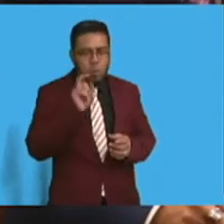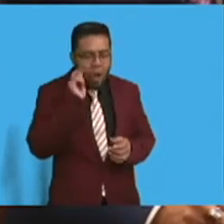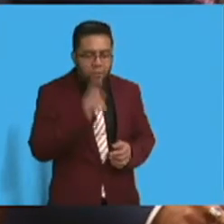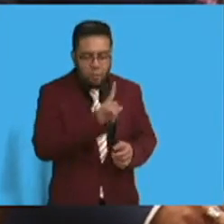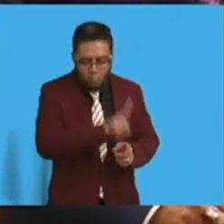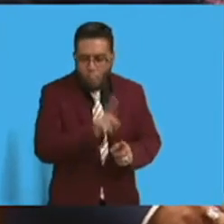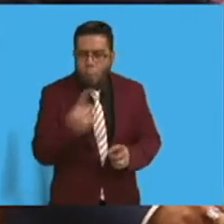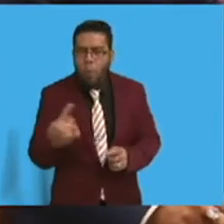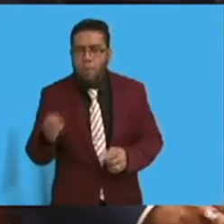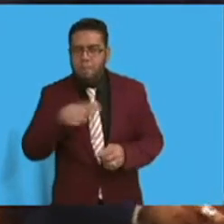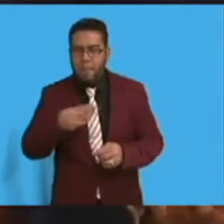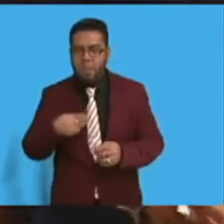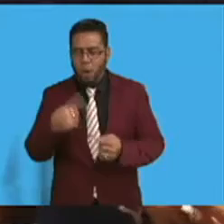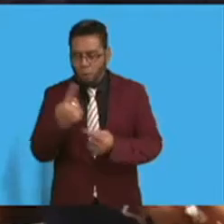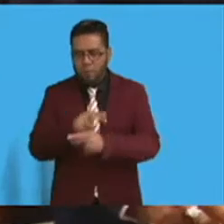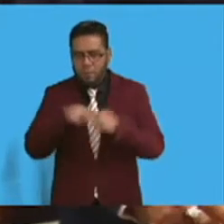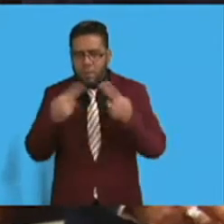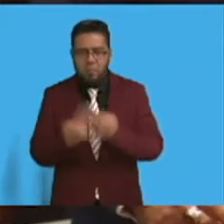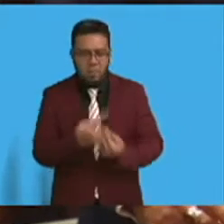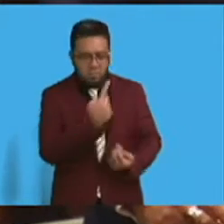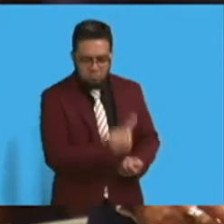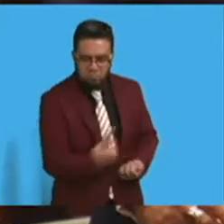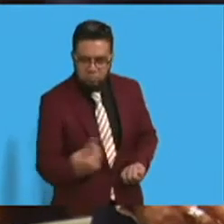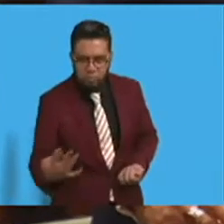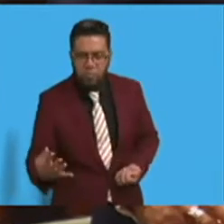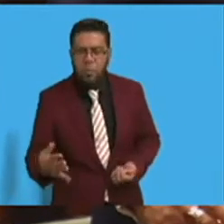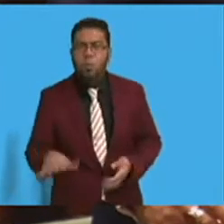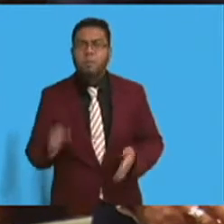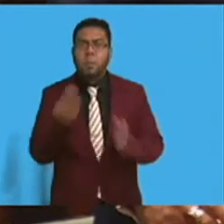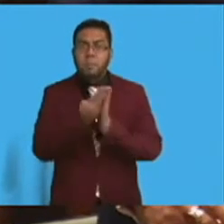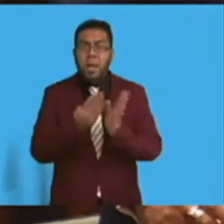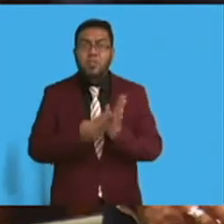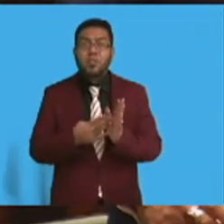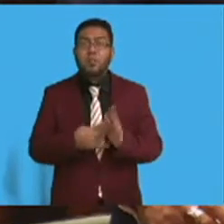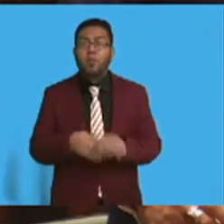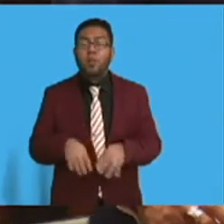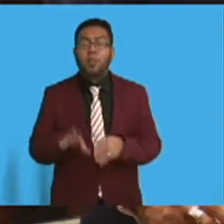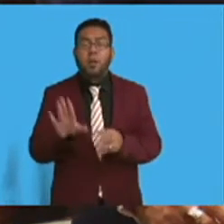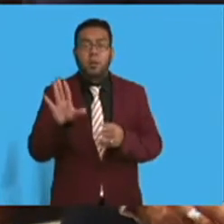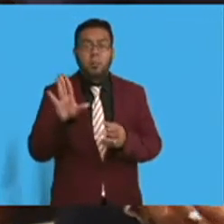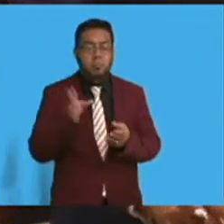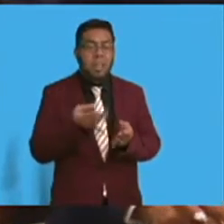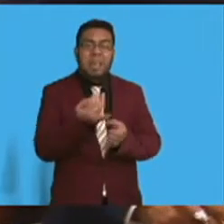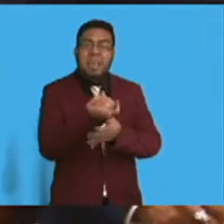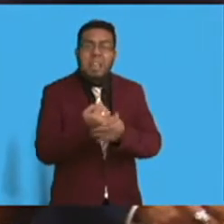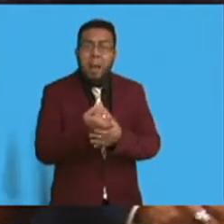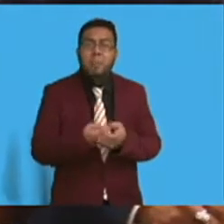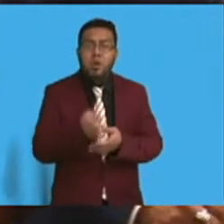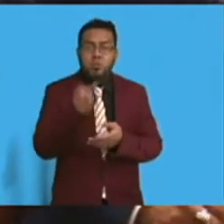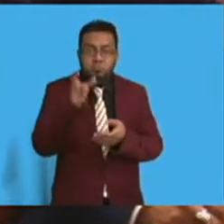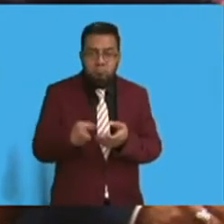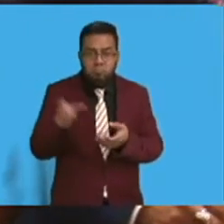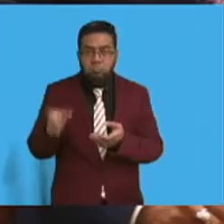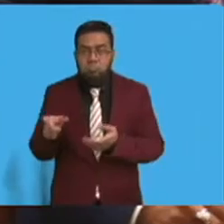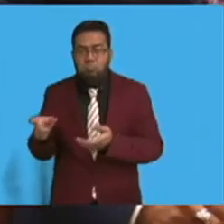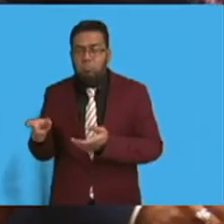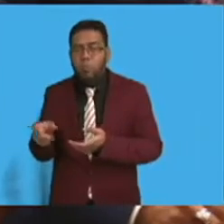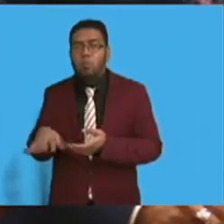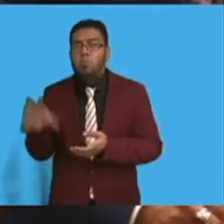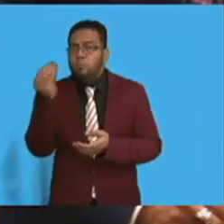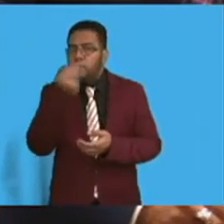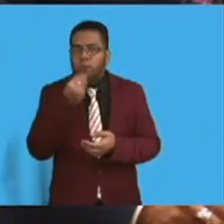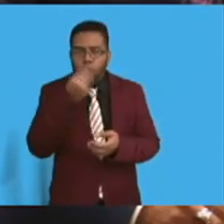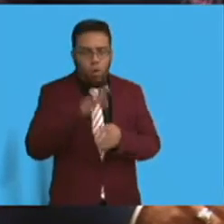in the country. This is a budget for breadwinners, the business women and men who put in the work to keep roofs over their families' heads and put food on the